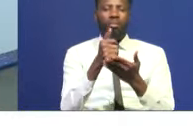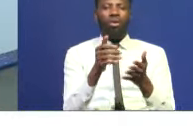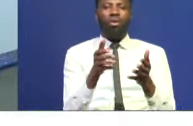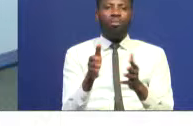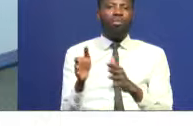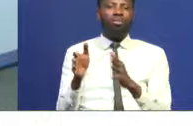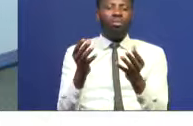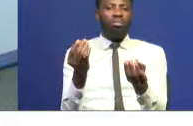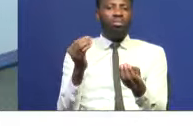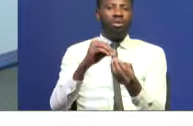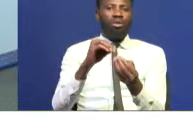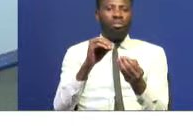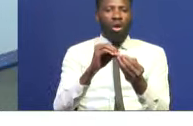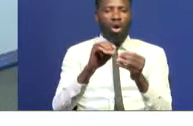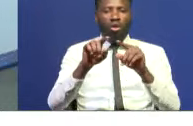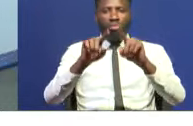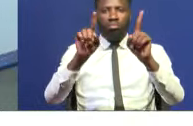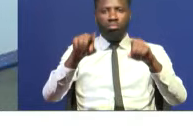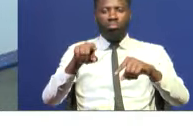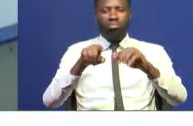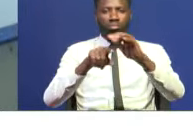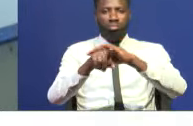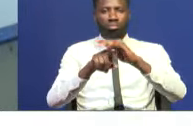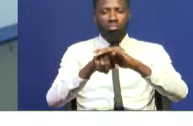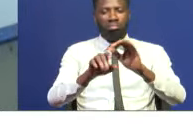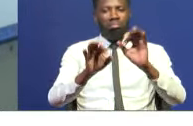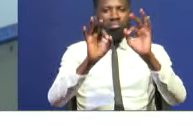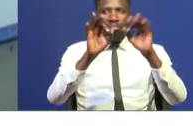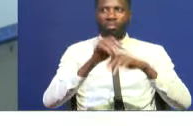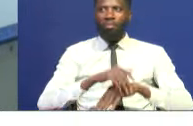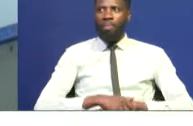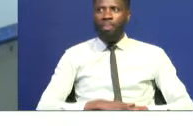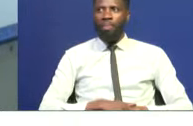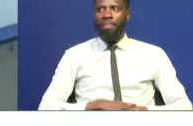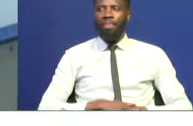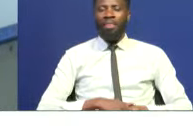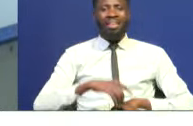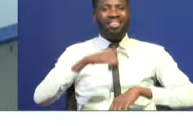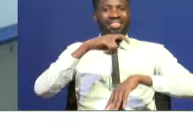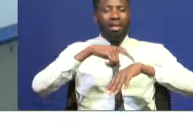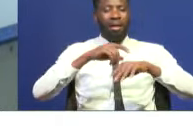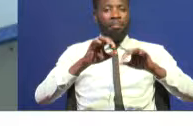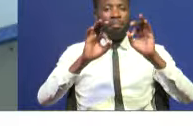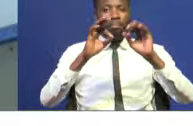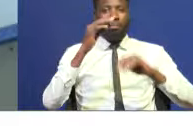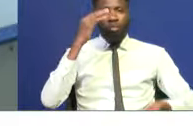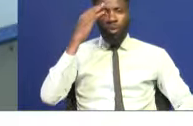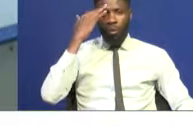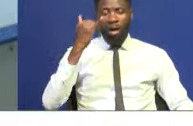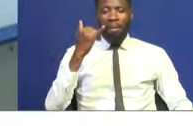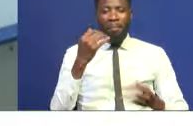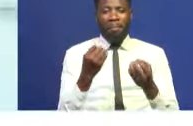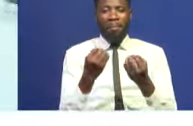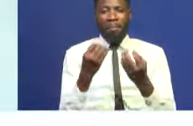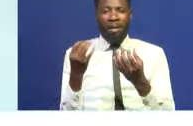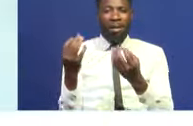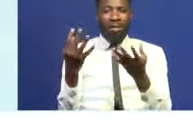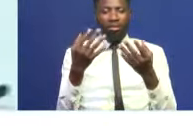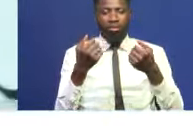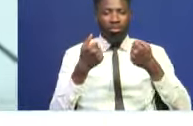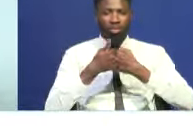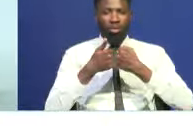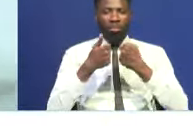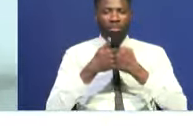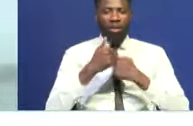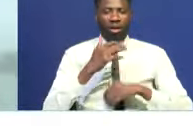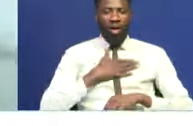opportunities for scoring, and they converted. It was a great game. It's a big moment because with most of the tournaments that we've played, it's